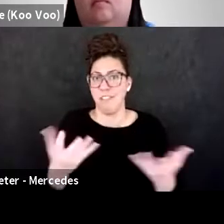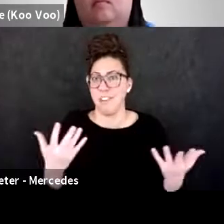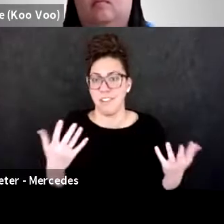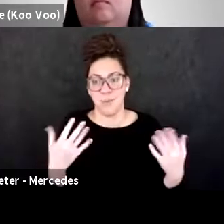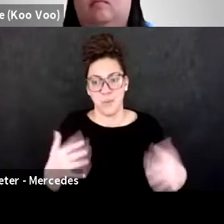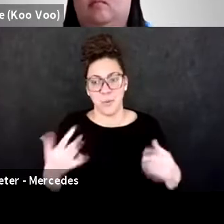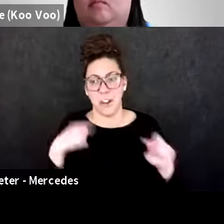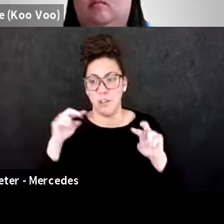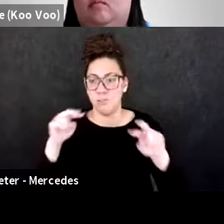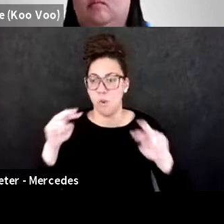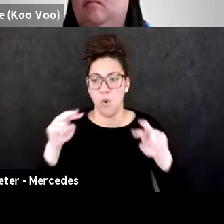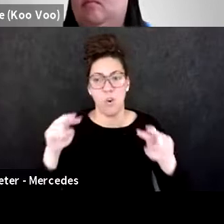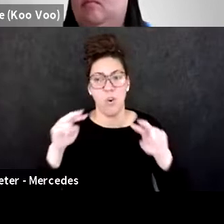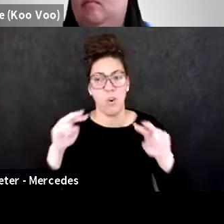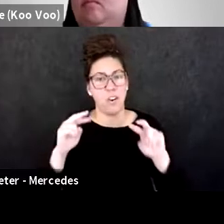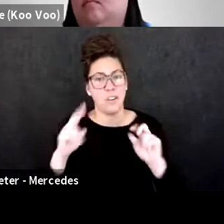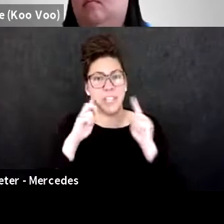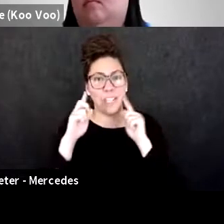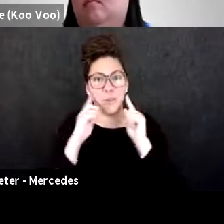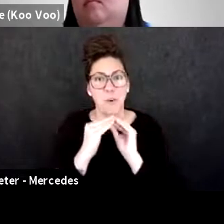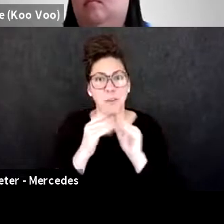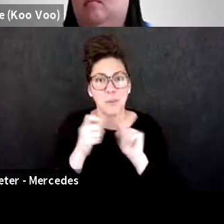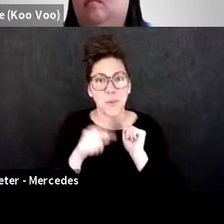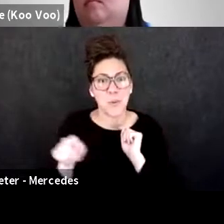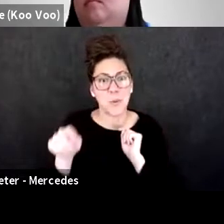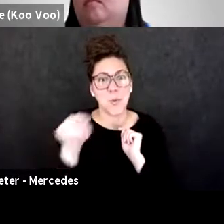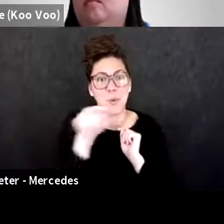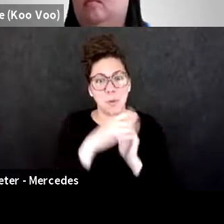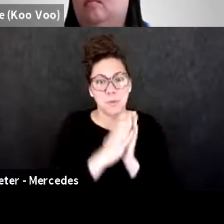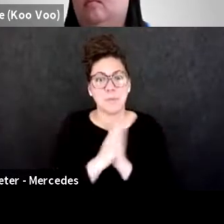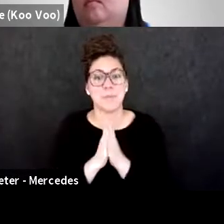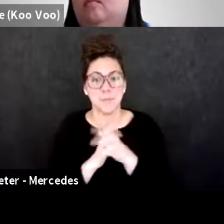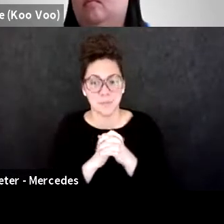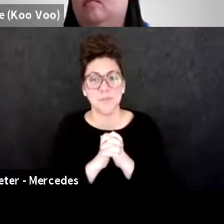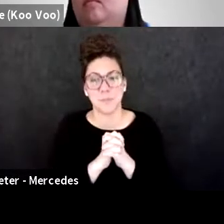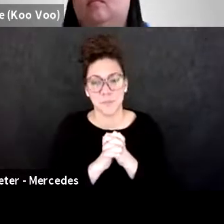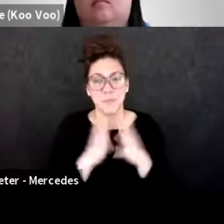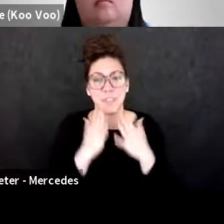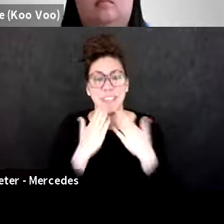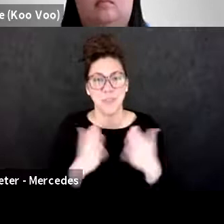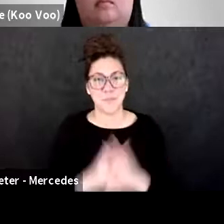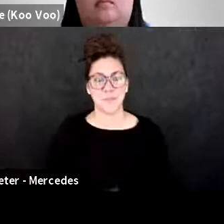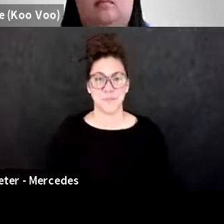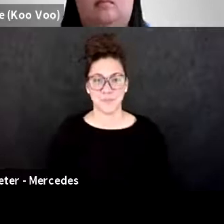forward to hearing more from all of you as we move forward. Thank you.